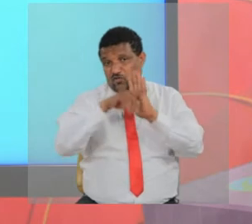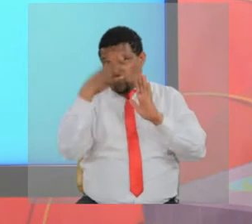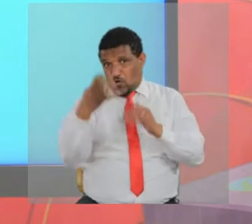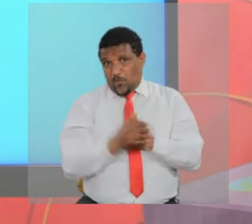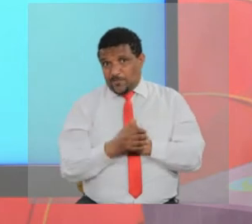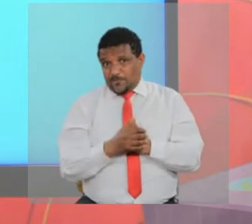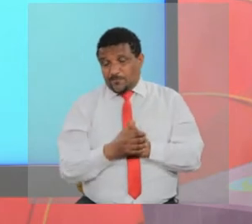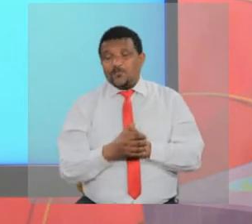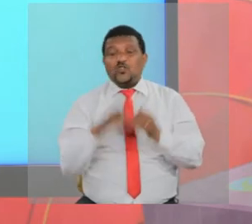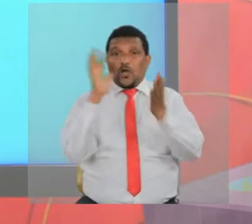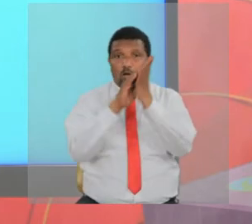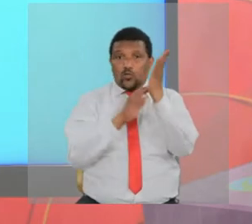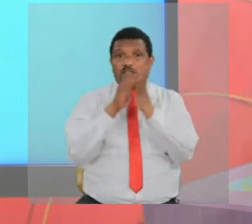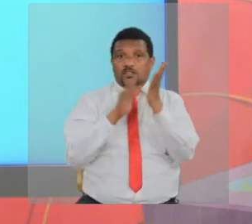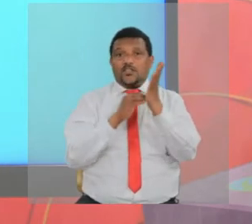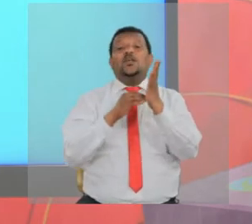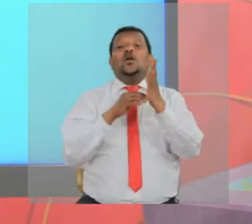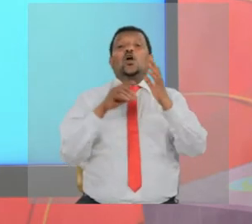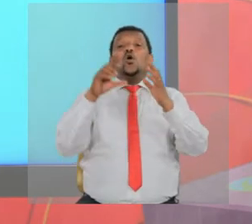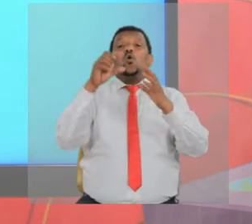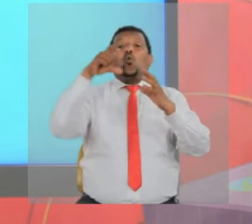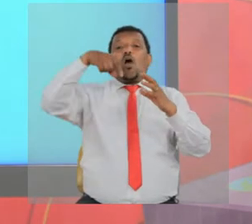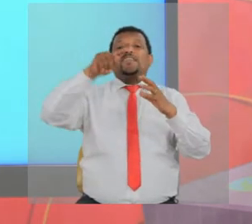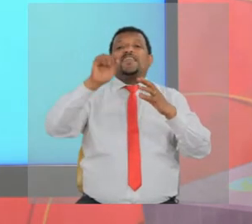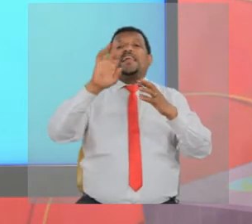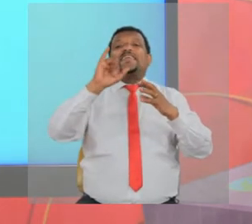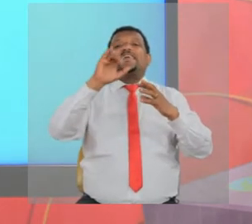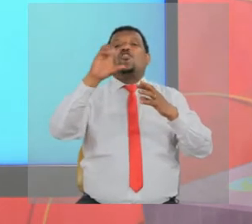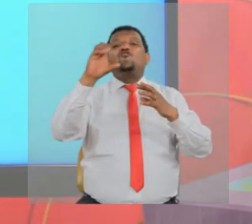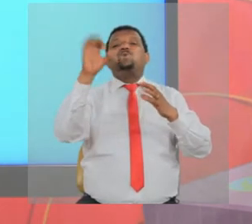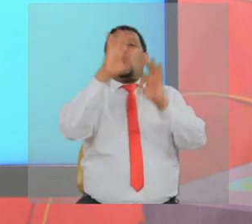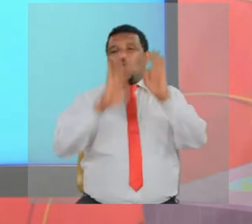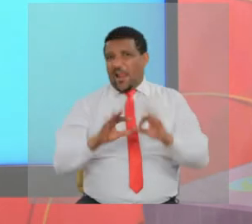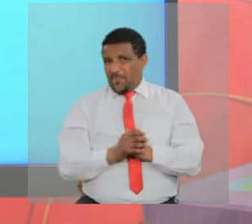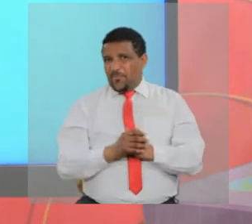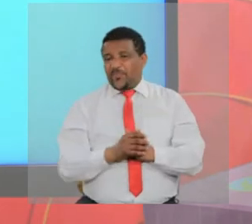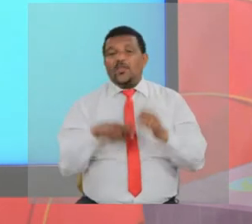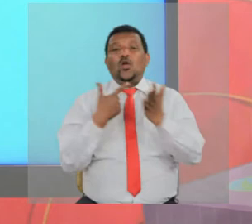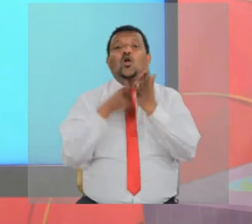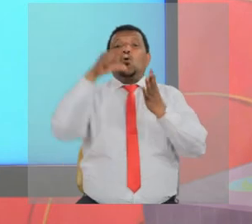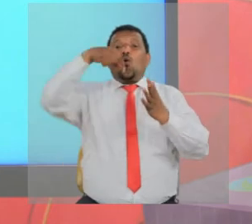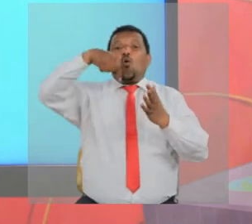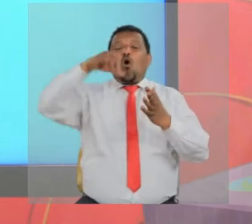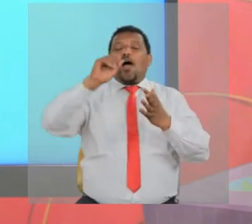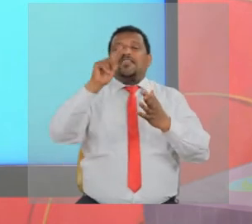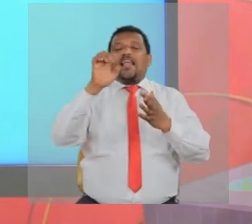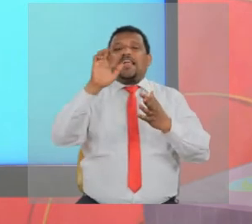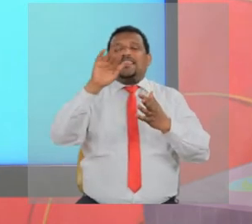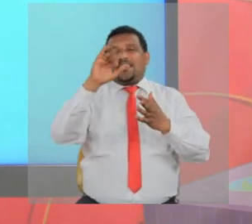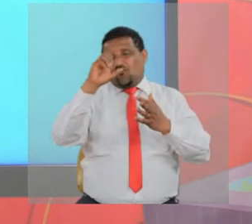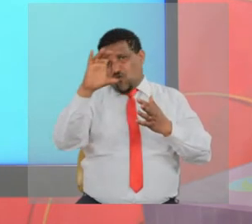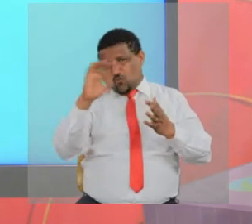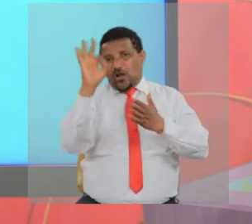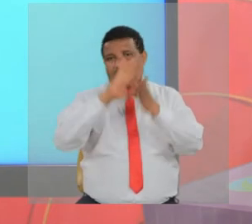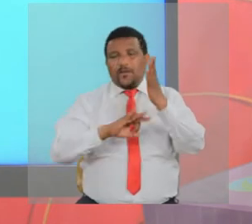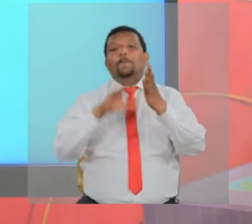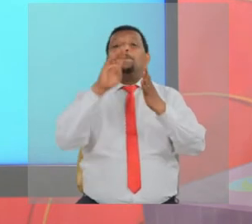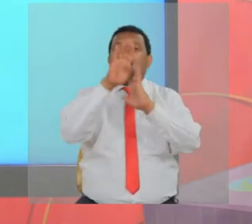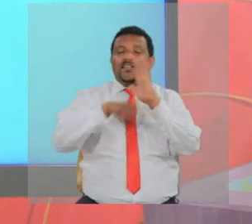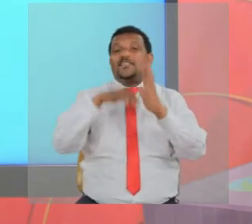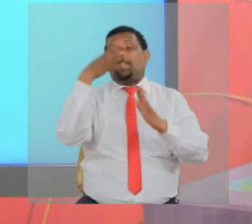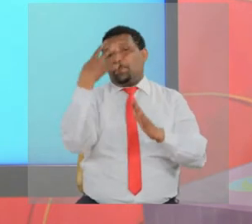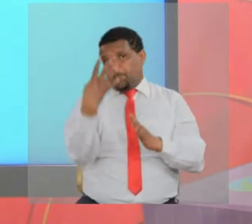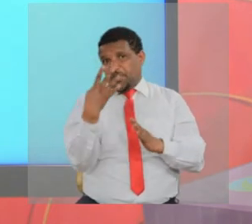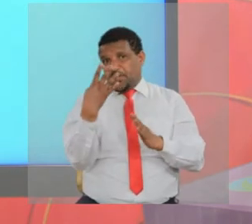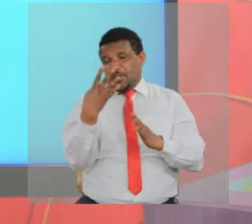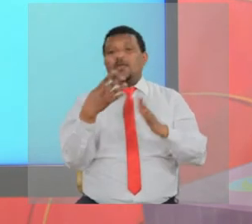calculate using the quadratic formula. So the quadratic formula is minus b plus or minus the square root of b squared